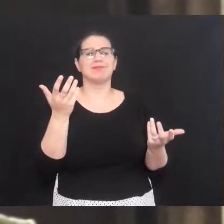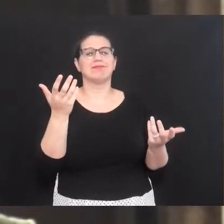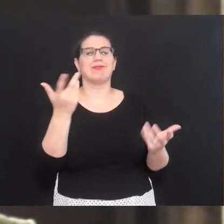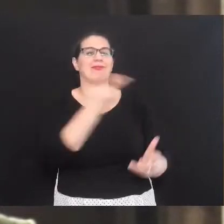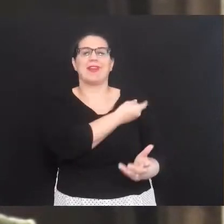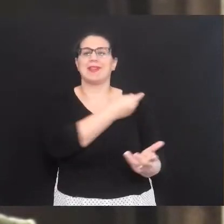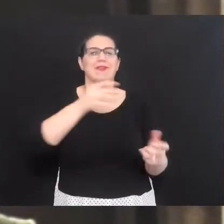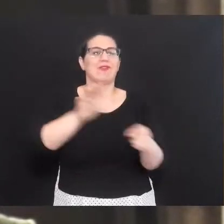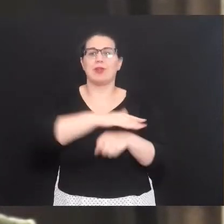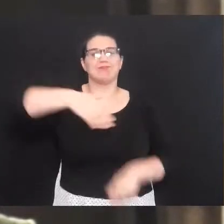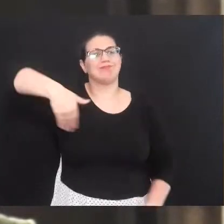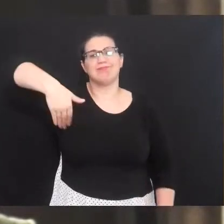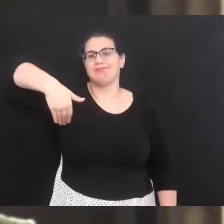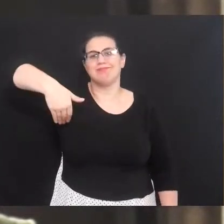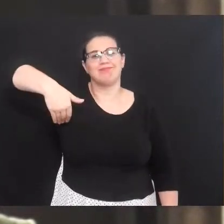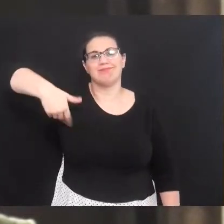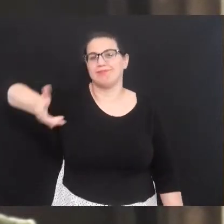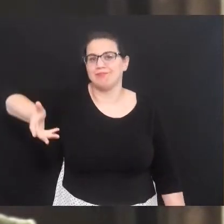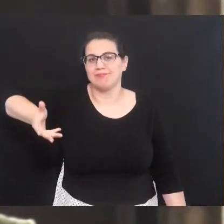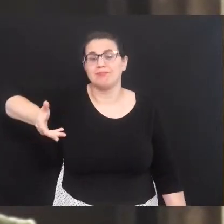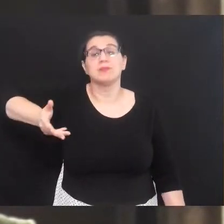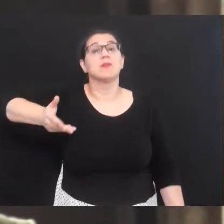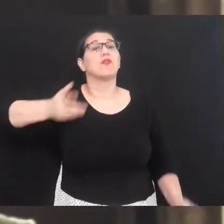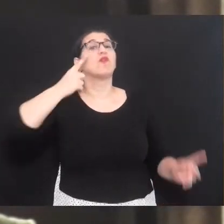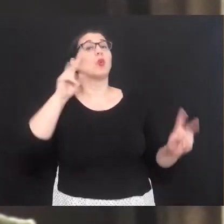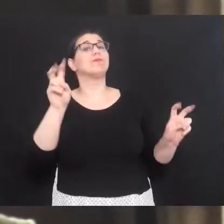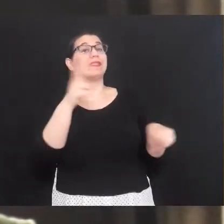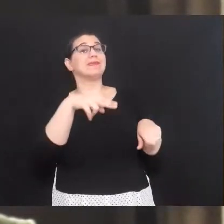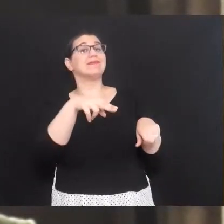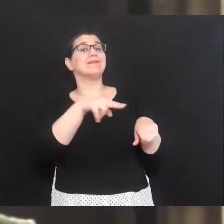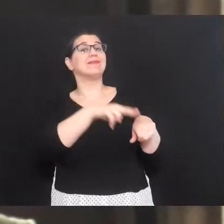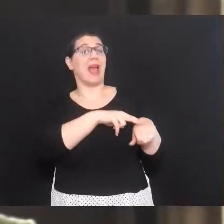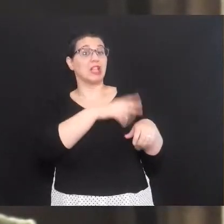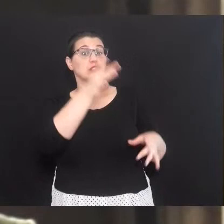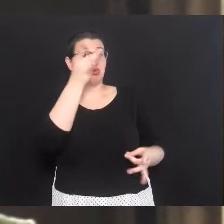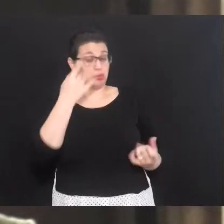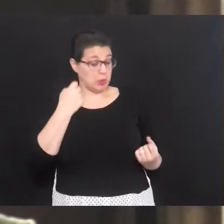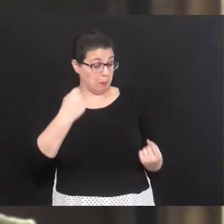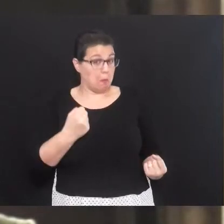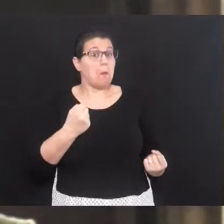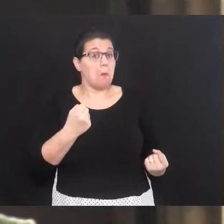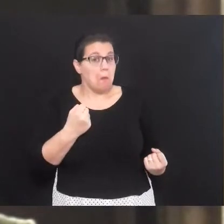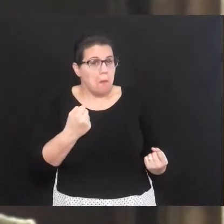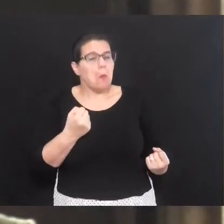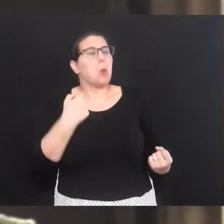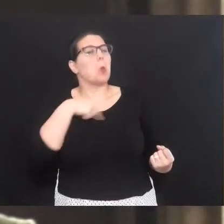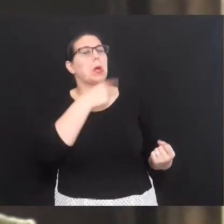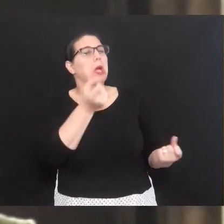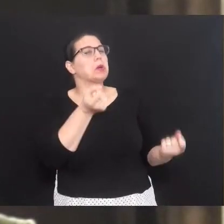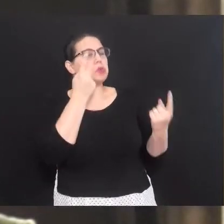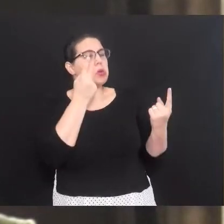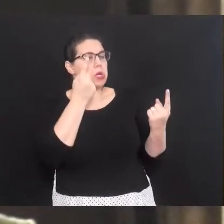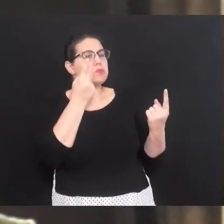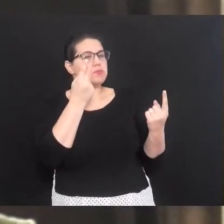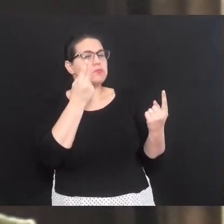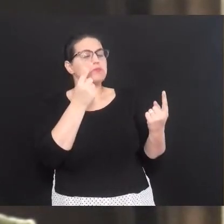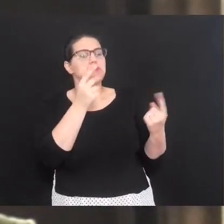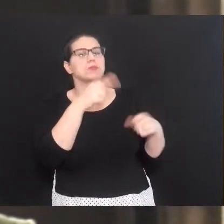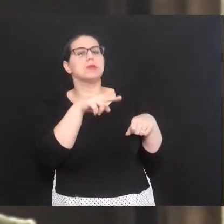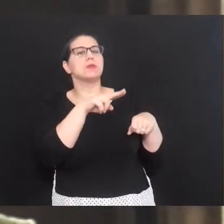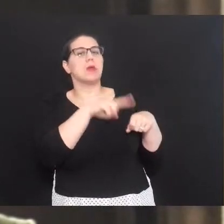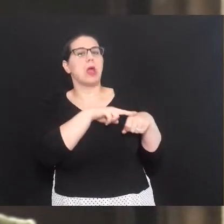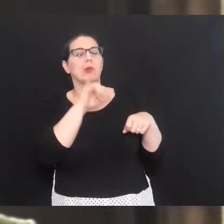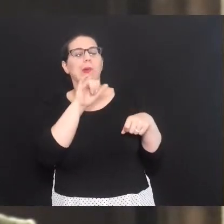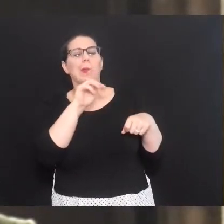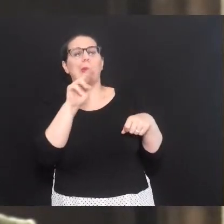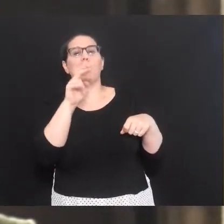say about the role of native immunity is we do understand that native immunity does play some protective